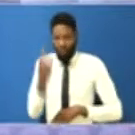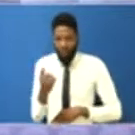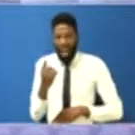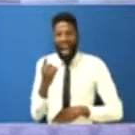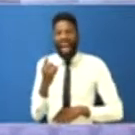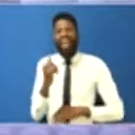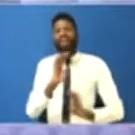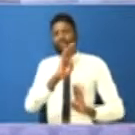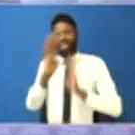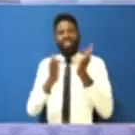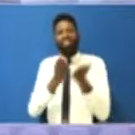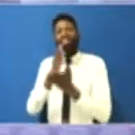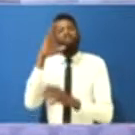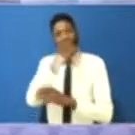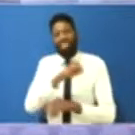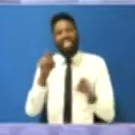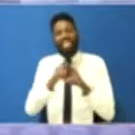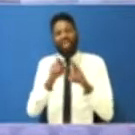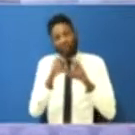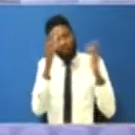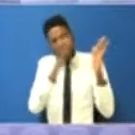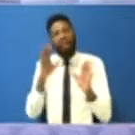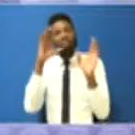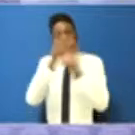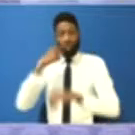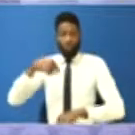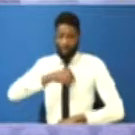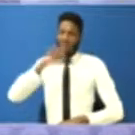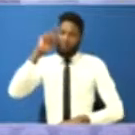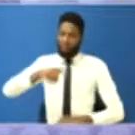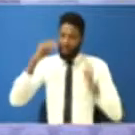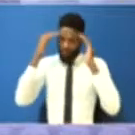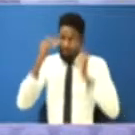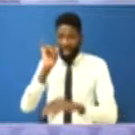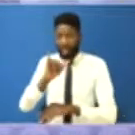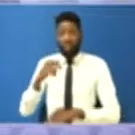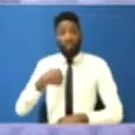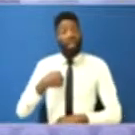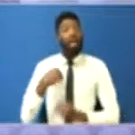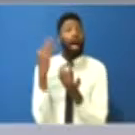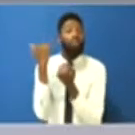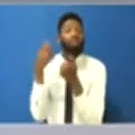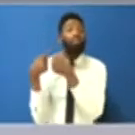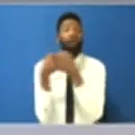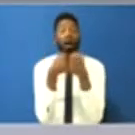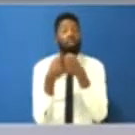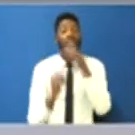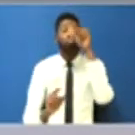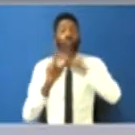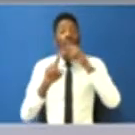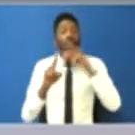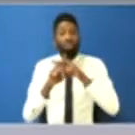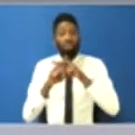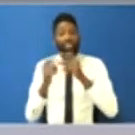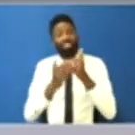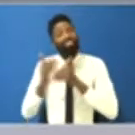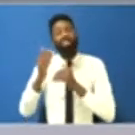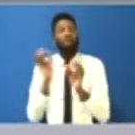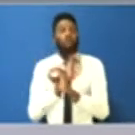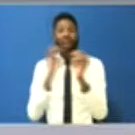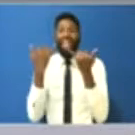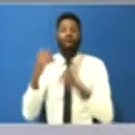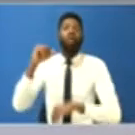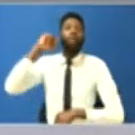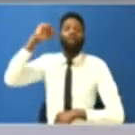dynasty and that is where our focus must be so i don't expect any challenges beyond that which because what is out there is political